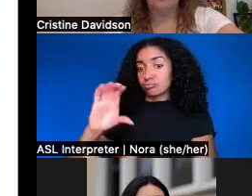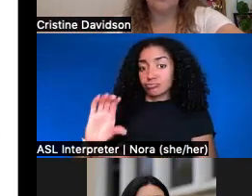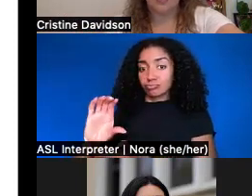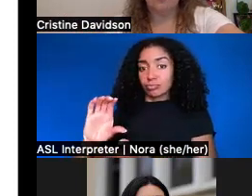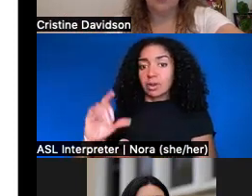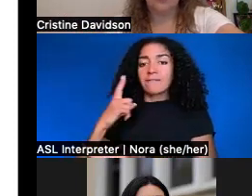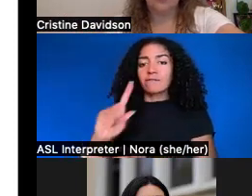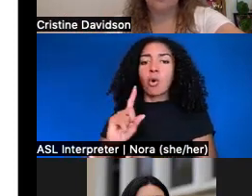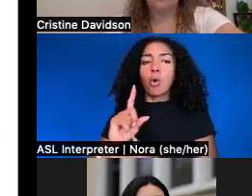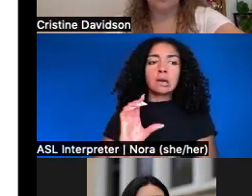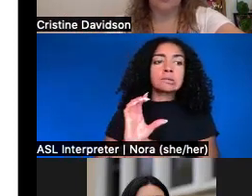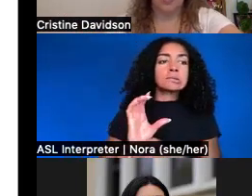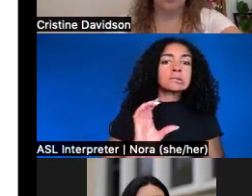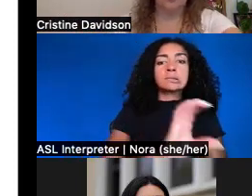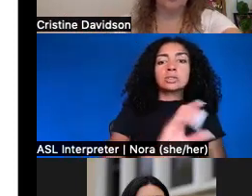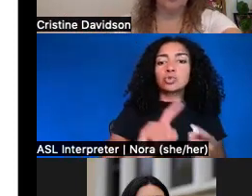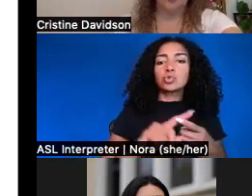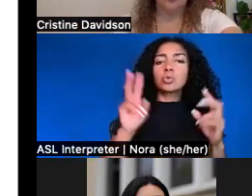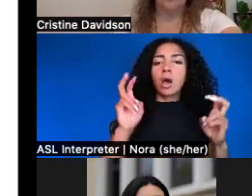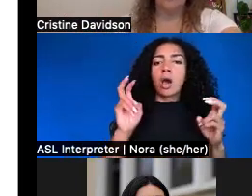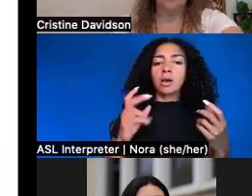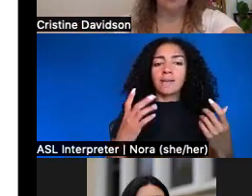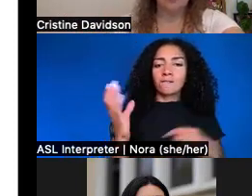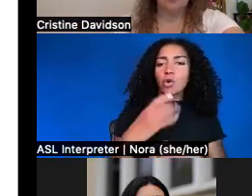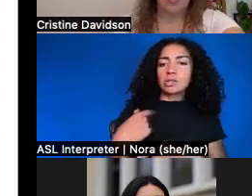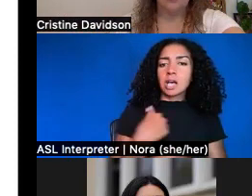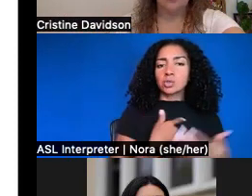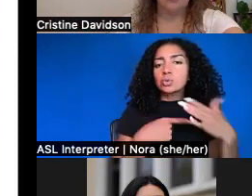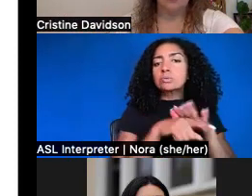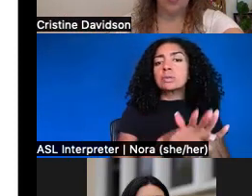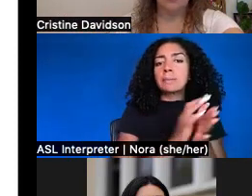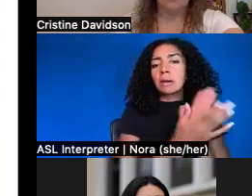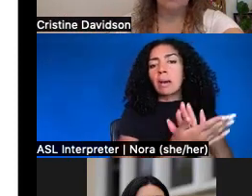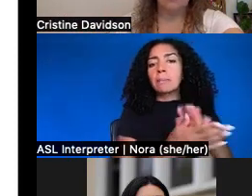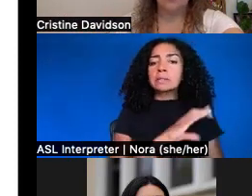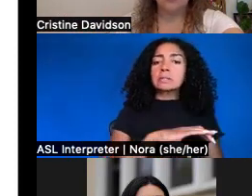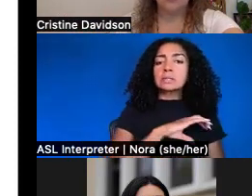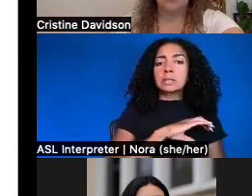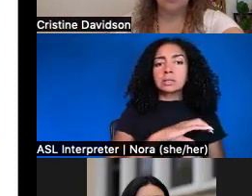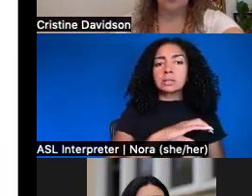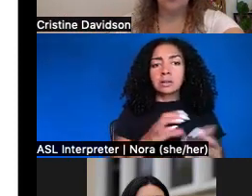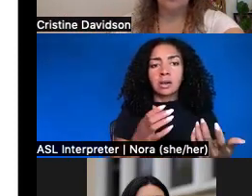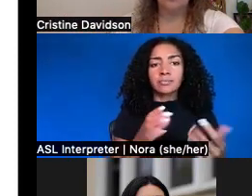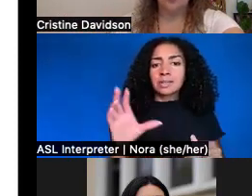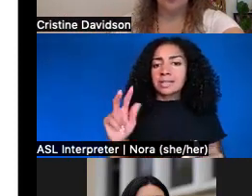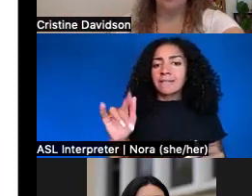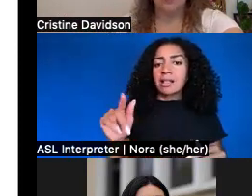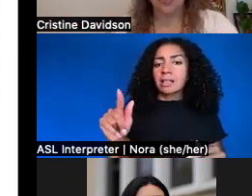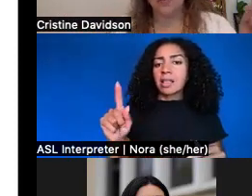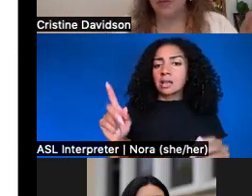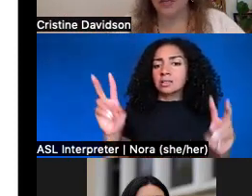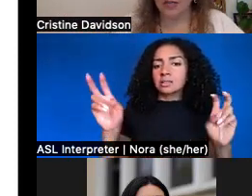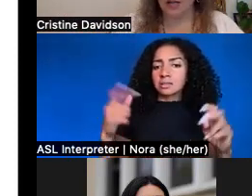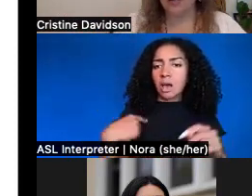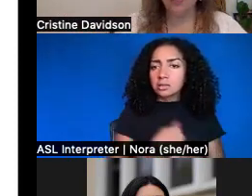had upped that amount to $3 million. So if you think about that in 50, 60 years, and how